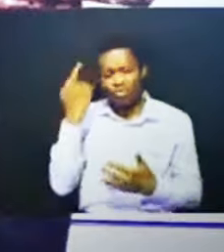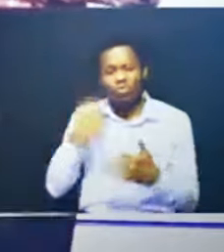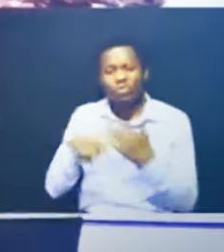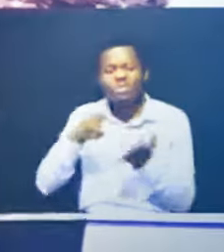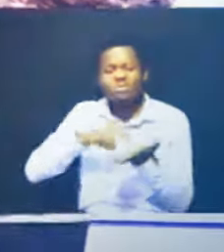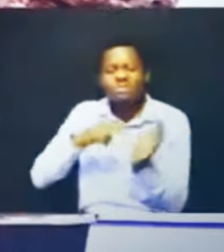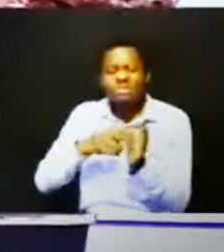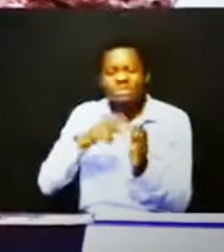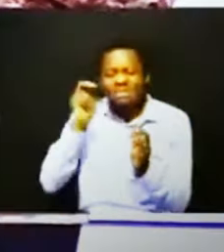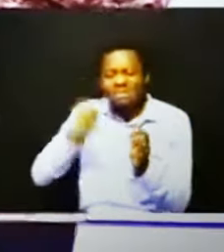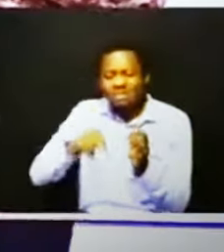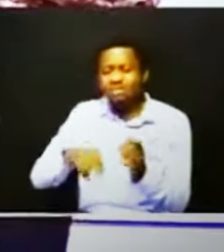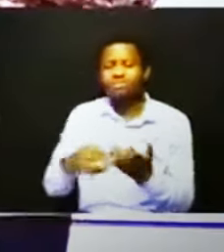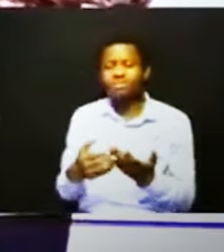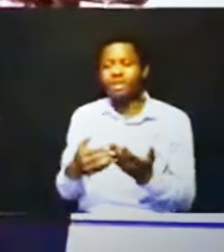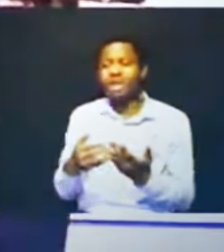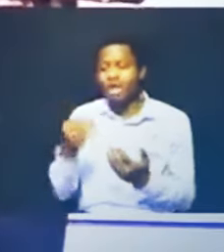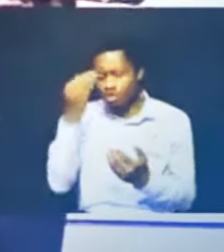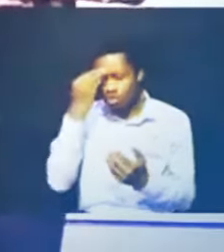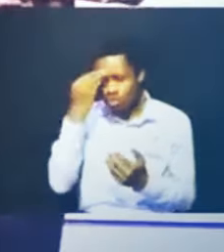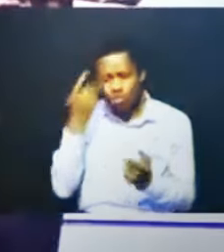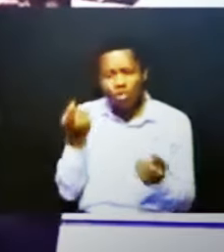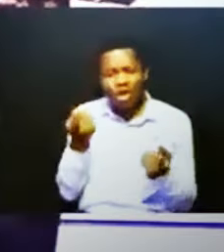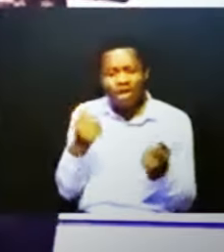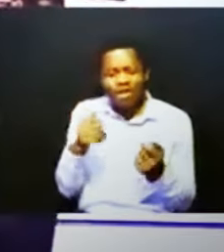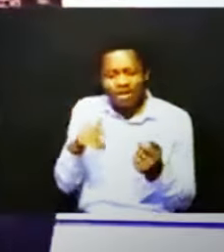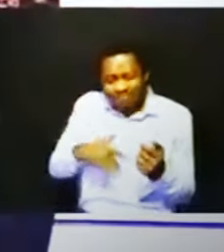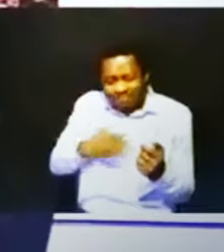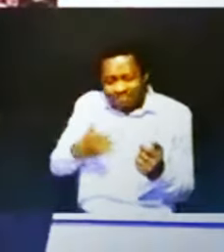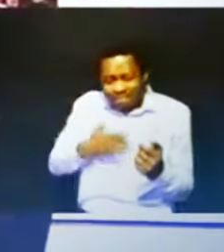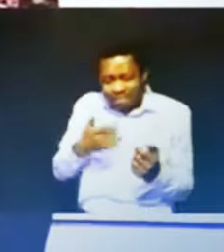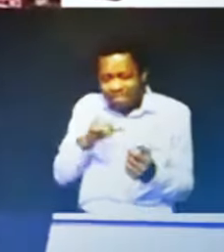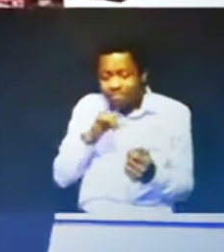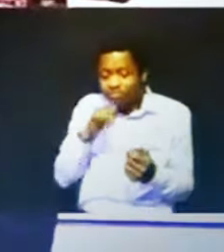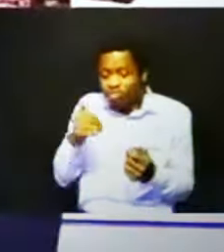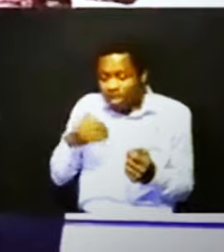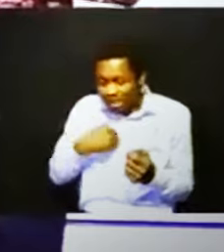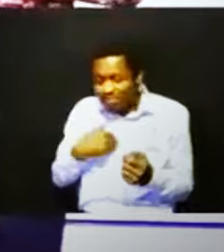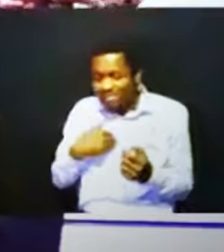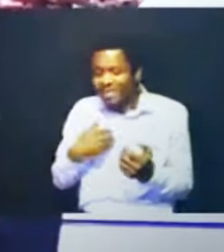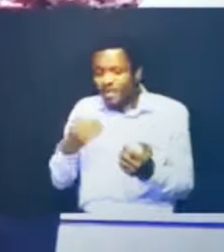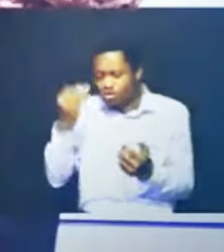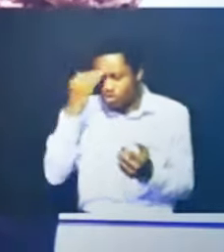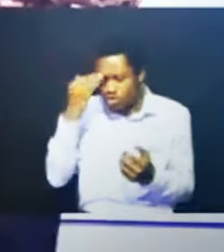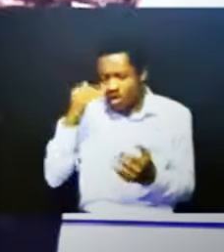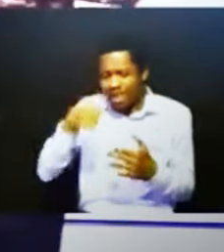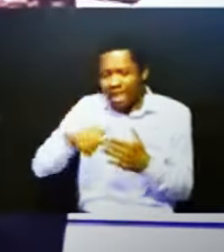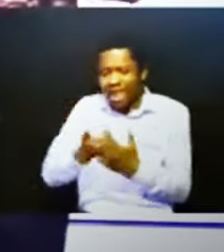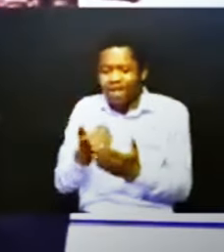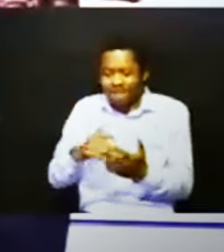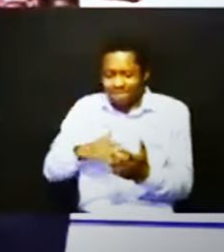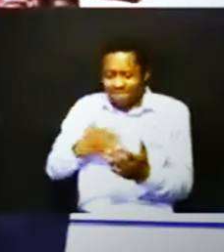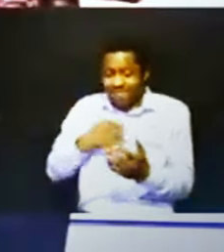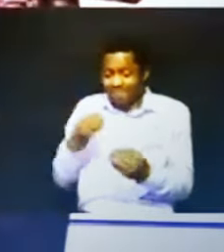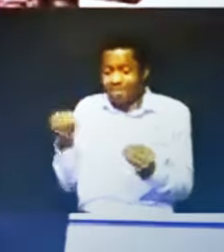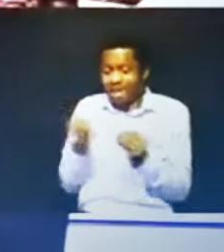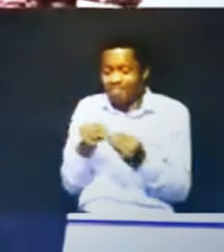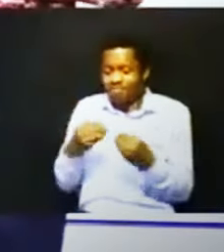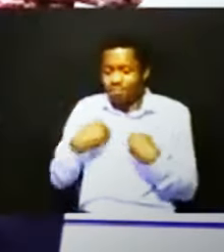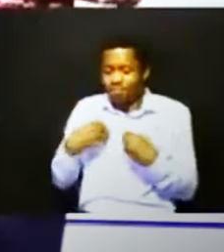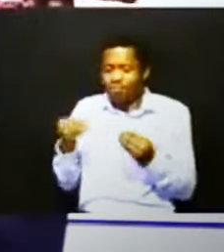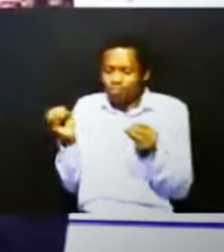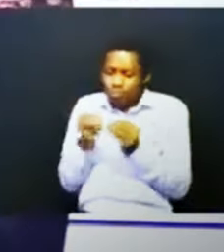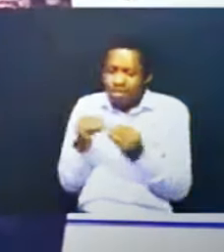need, and I know what it is to have plenty. I have learned the secret of being content in any